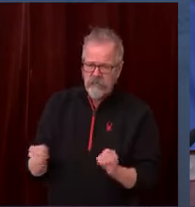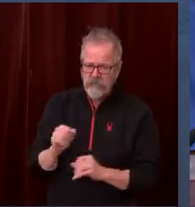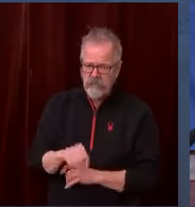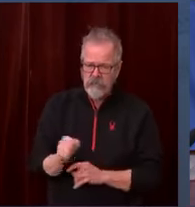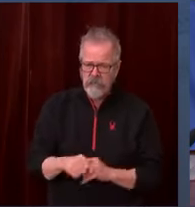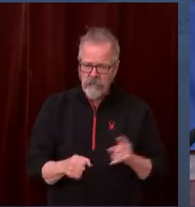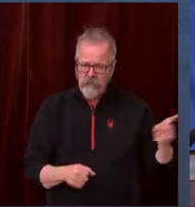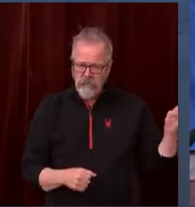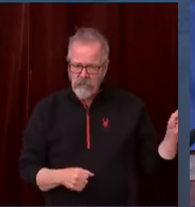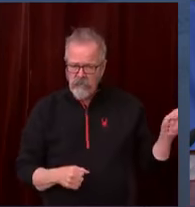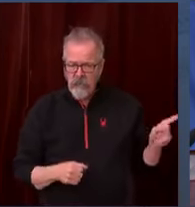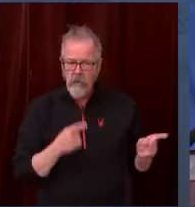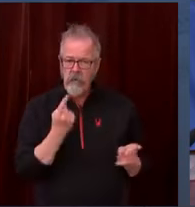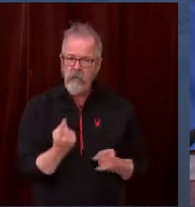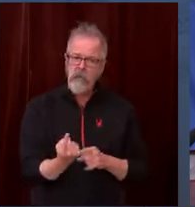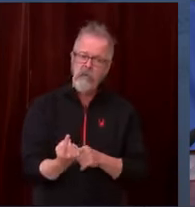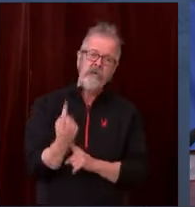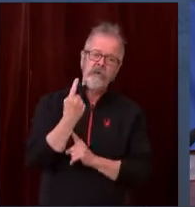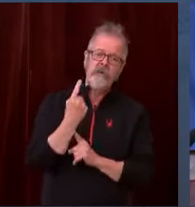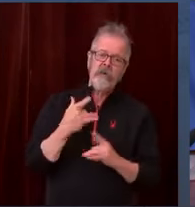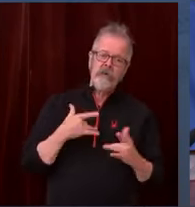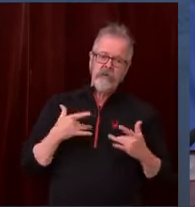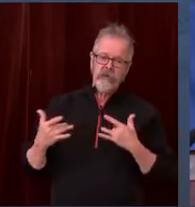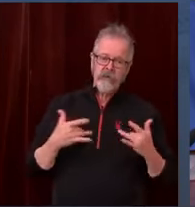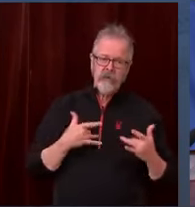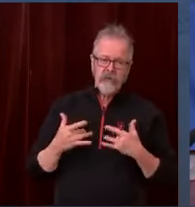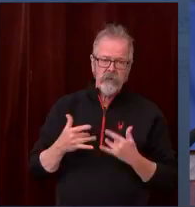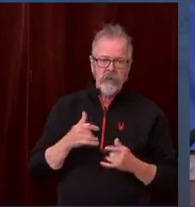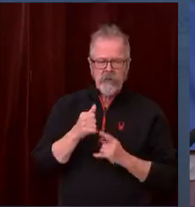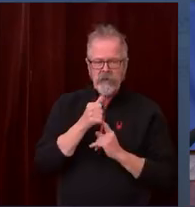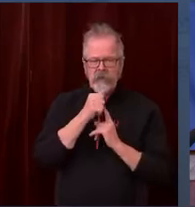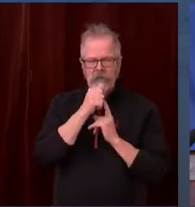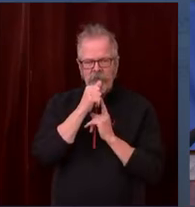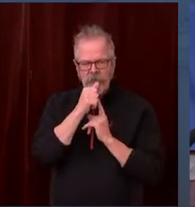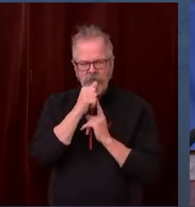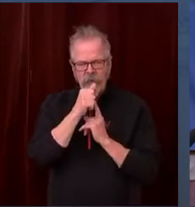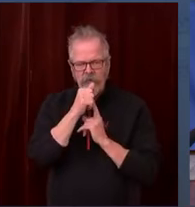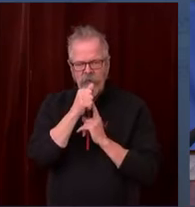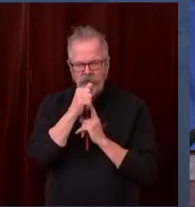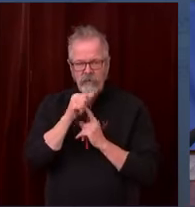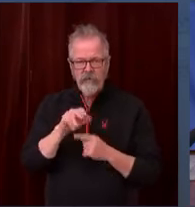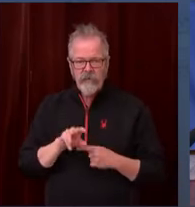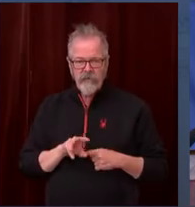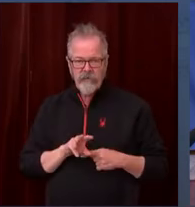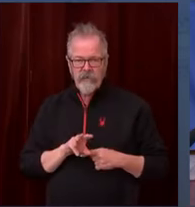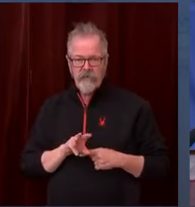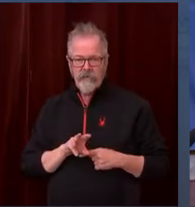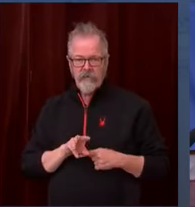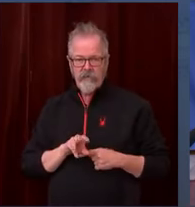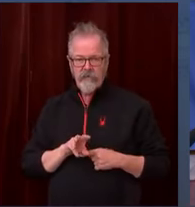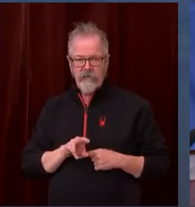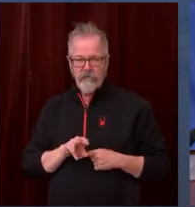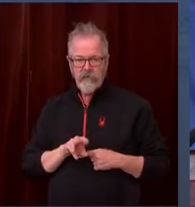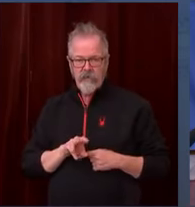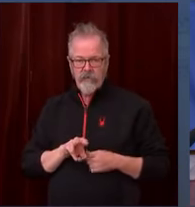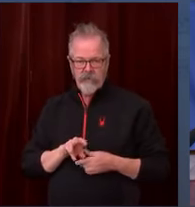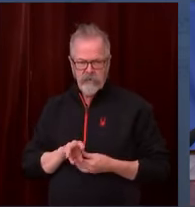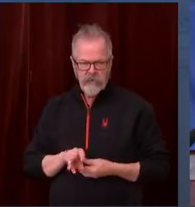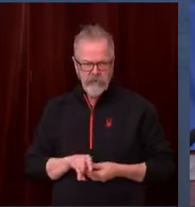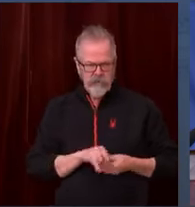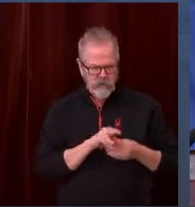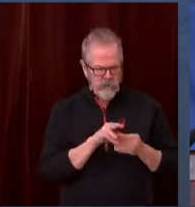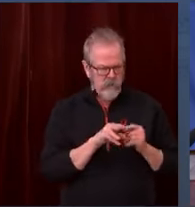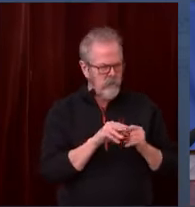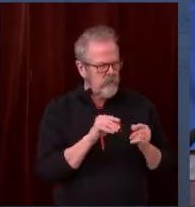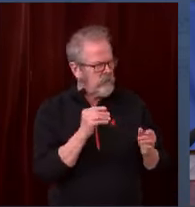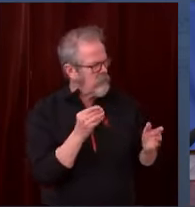on this. I wouldn't say we're imminent to make a decision. We've been working on a few other things.